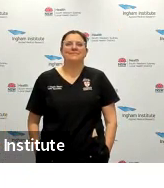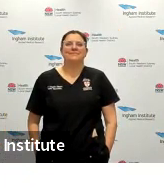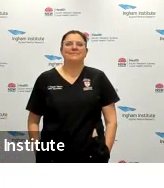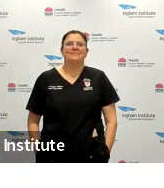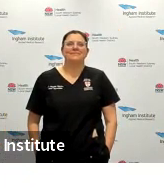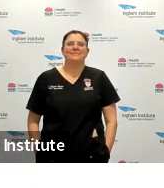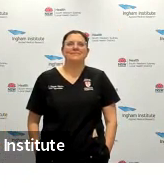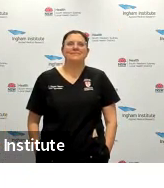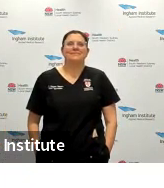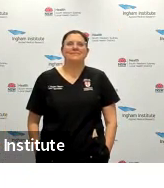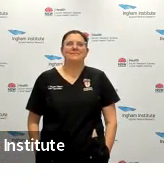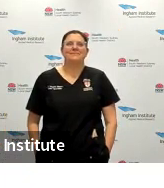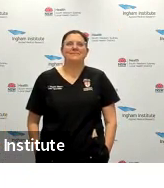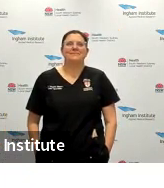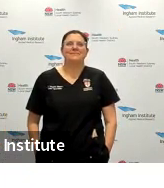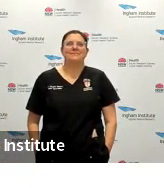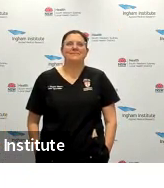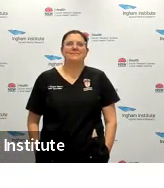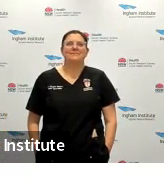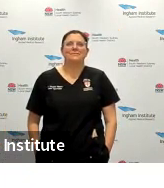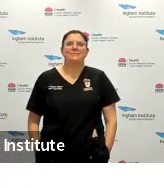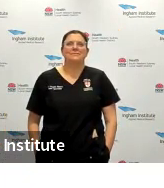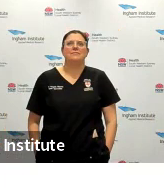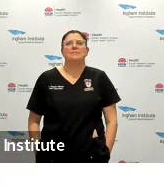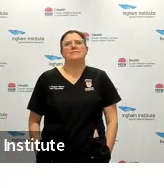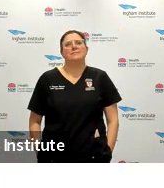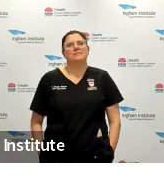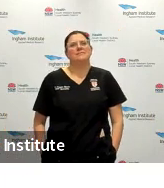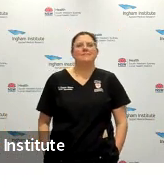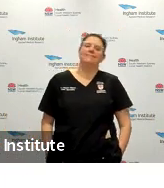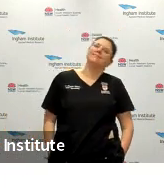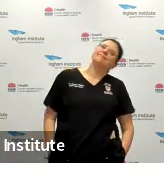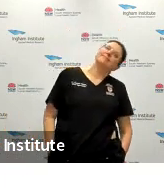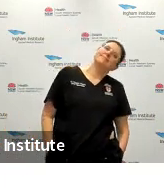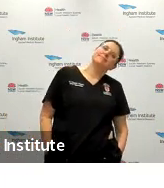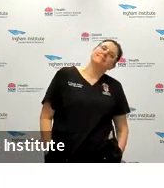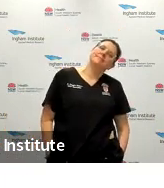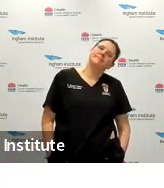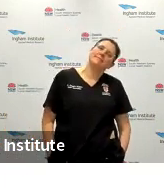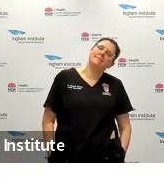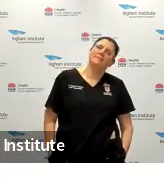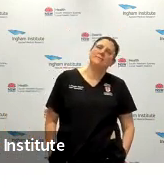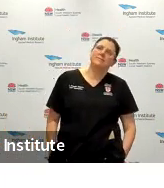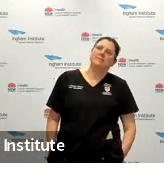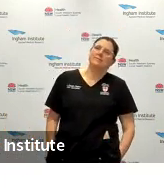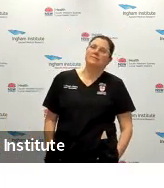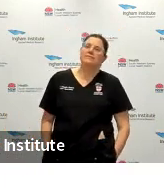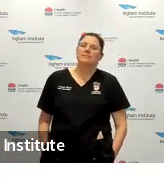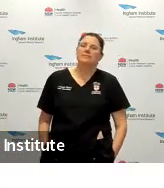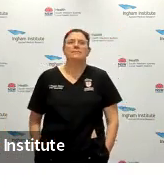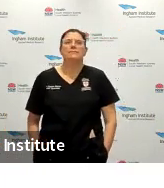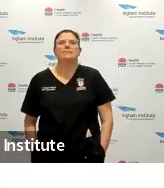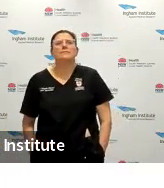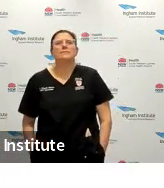inflammatory compounds that are coming out of the placental bed. And it's those that we've been able to target. We've been able to show that the timing